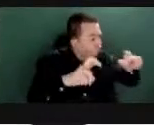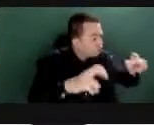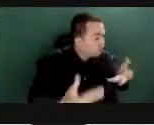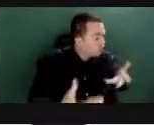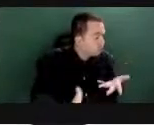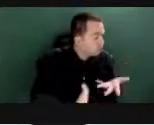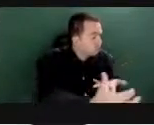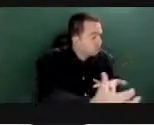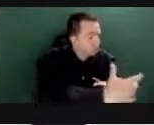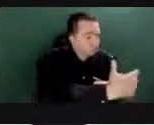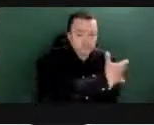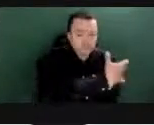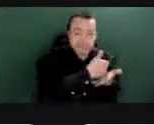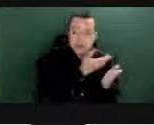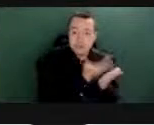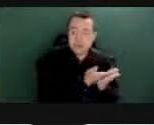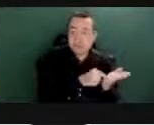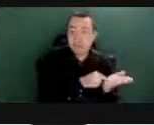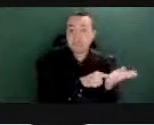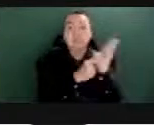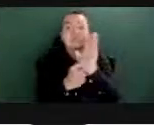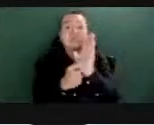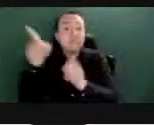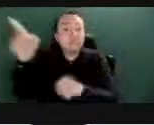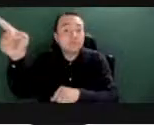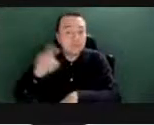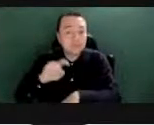that they can recover as quickly as possible.